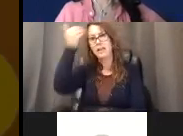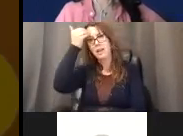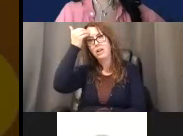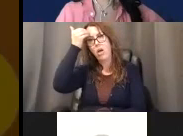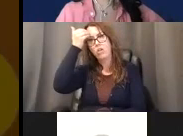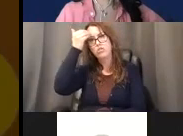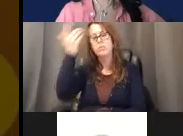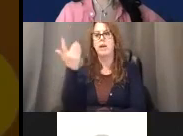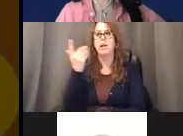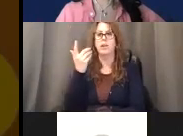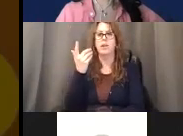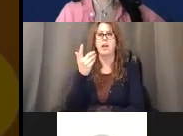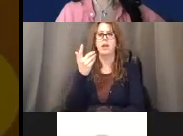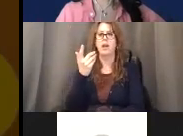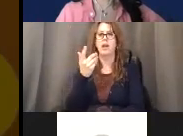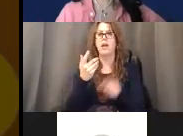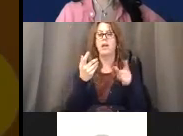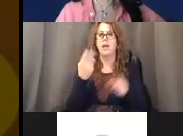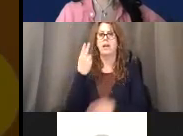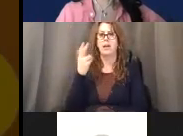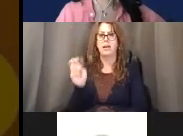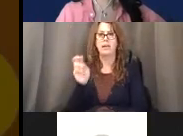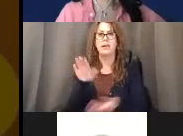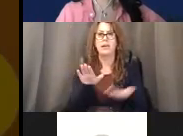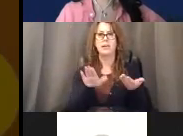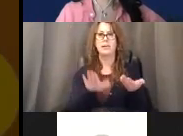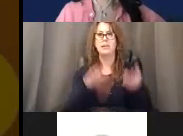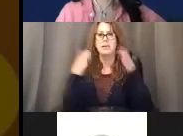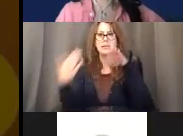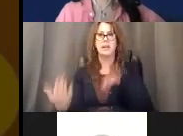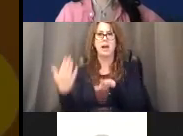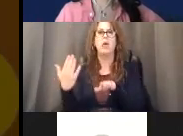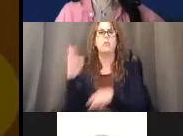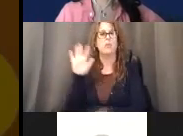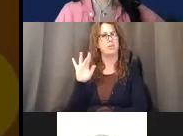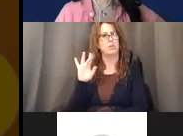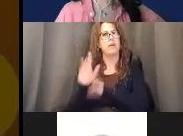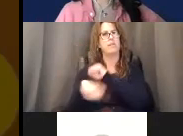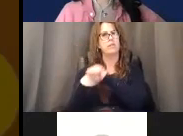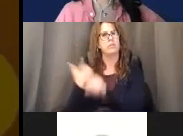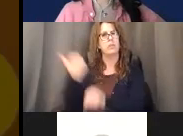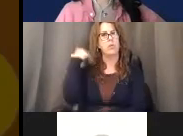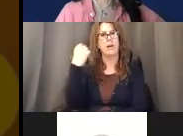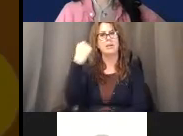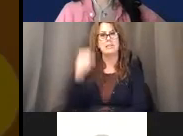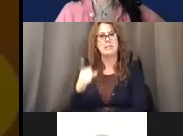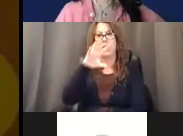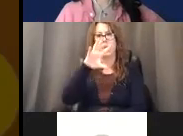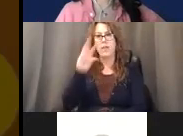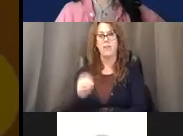us. And he died a little more than 25 years ago now in South Africa at a human